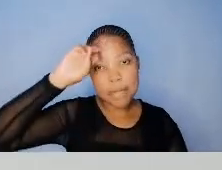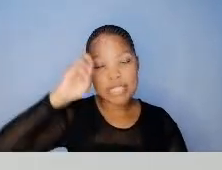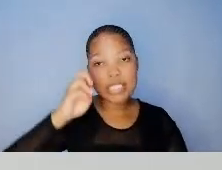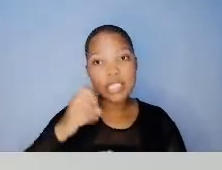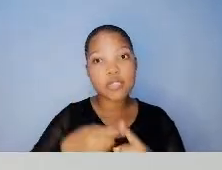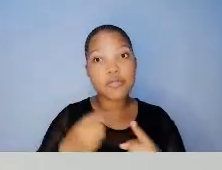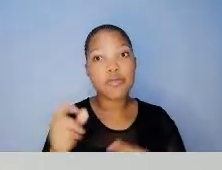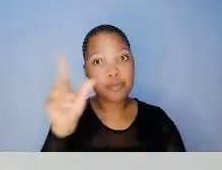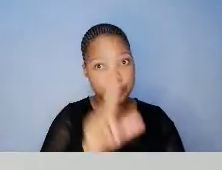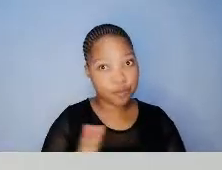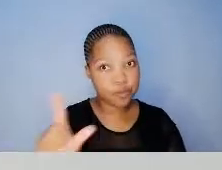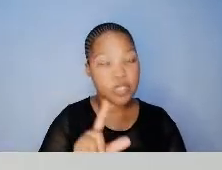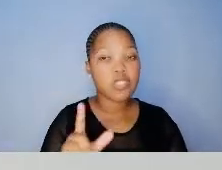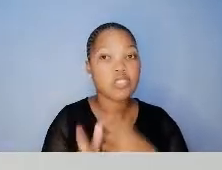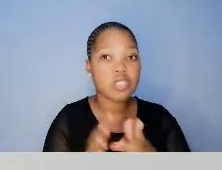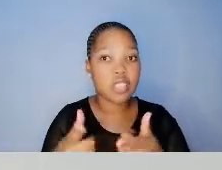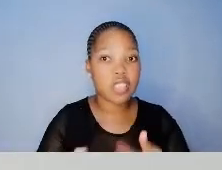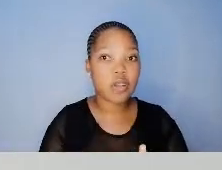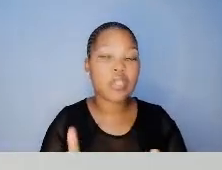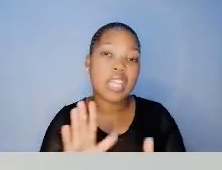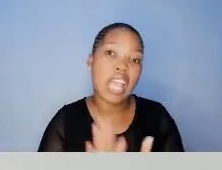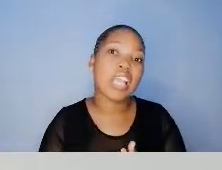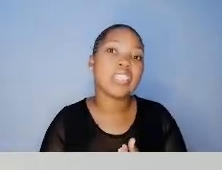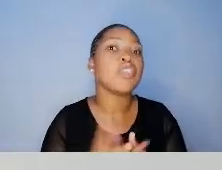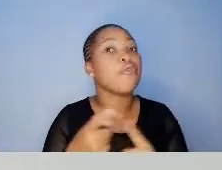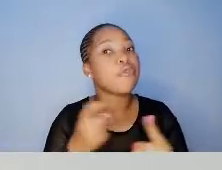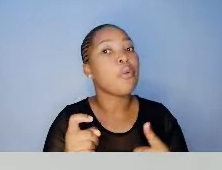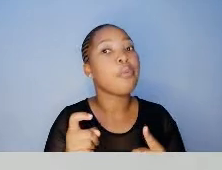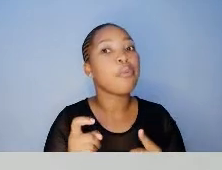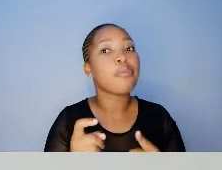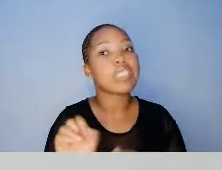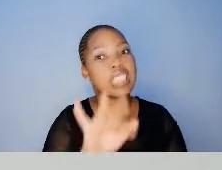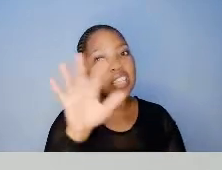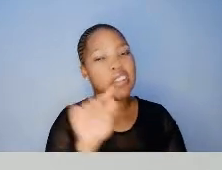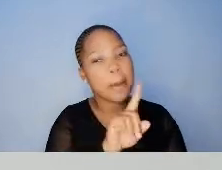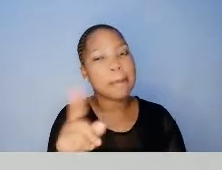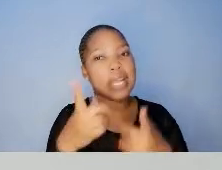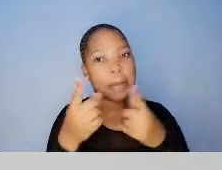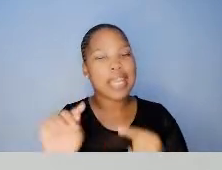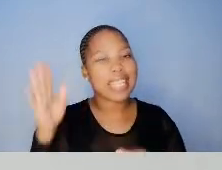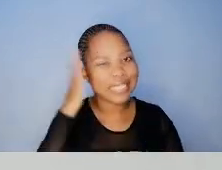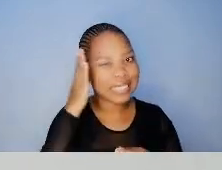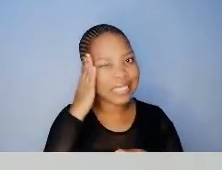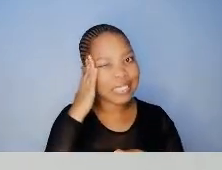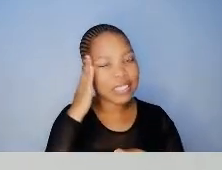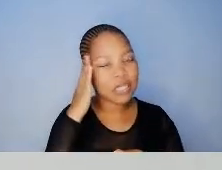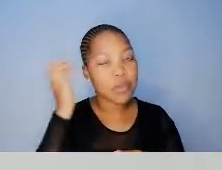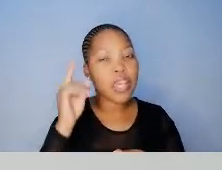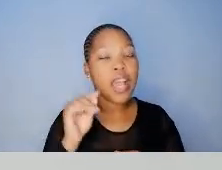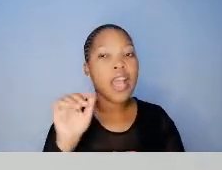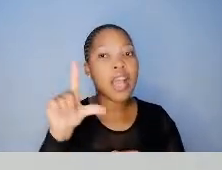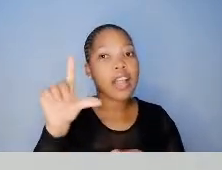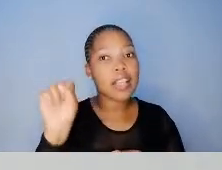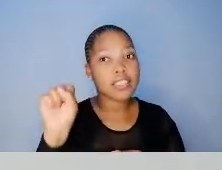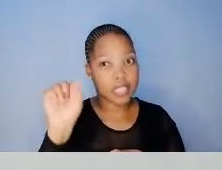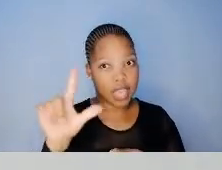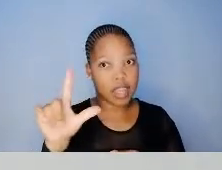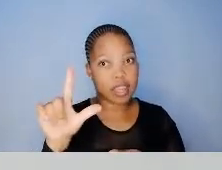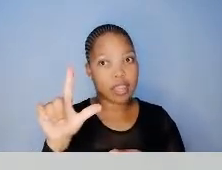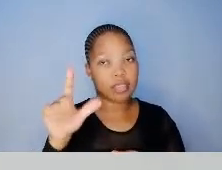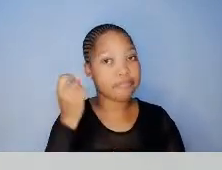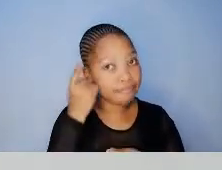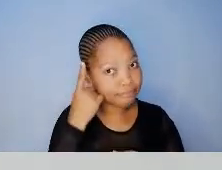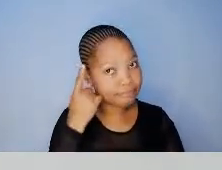alone in South African Sign Language. But those who have a base of Lesotho Sign Language, if you get what I'm trying to